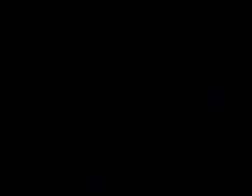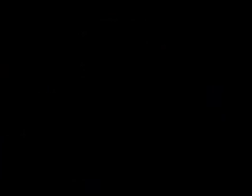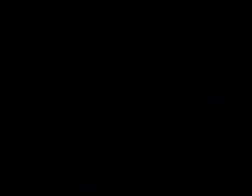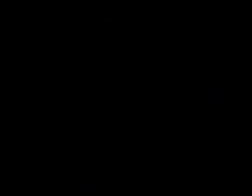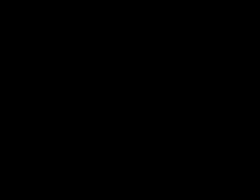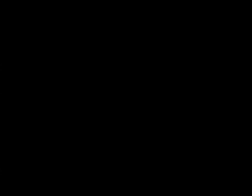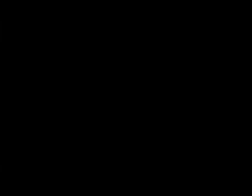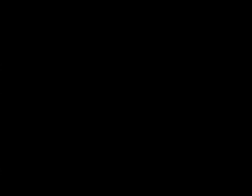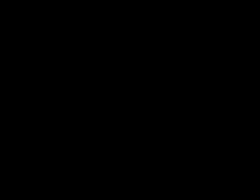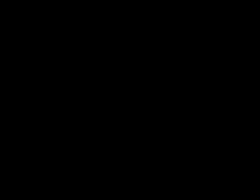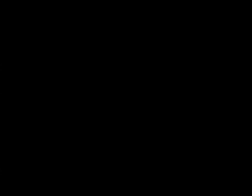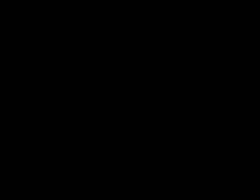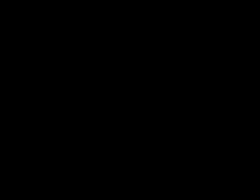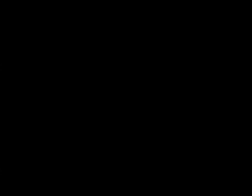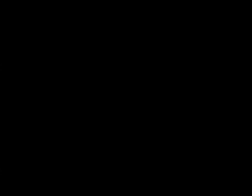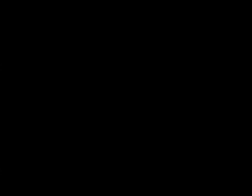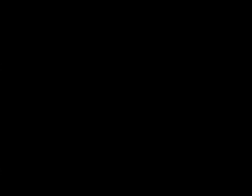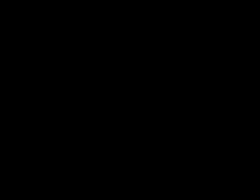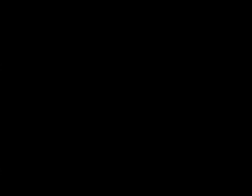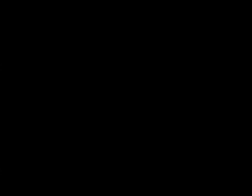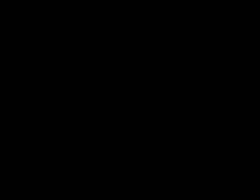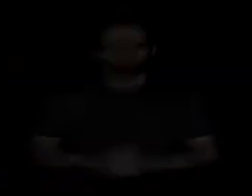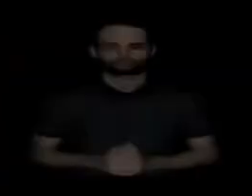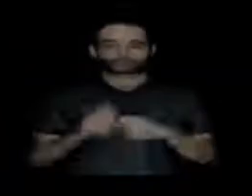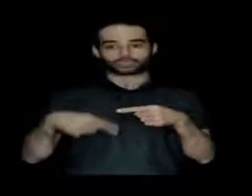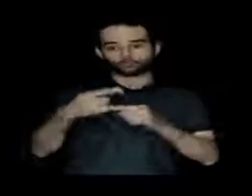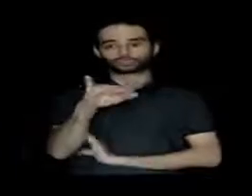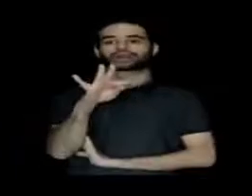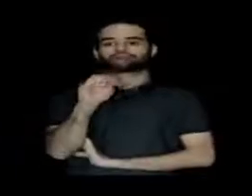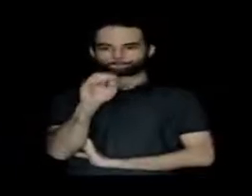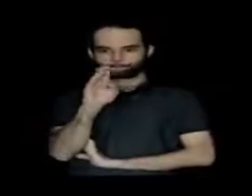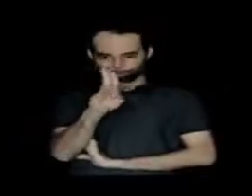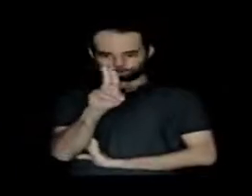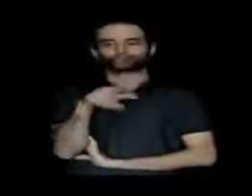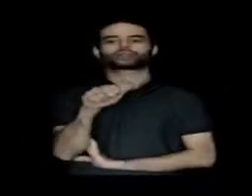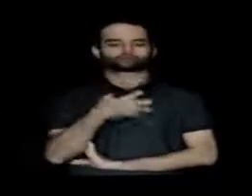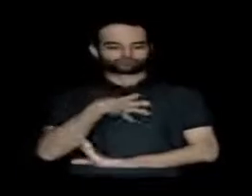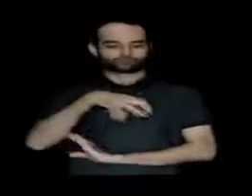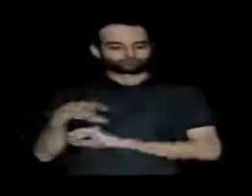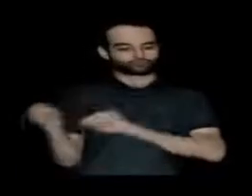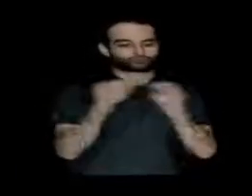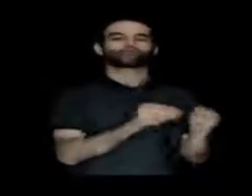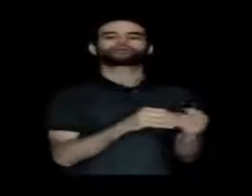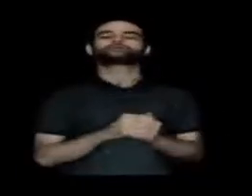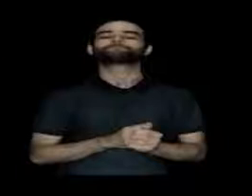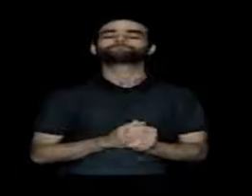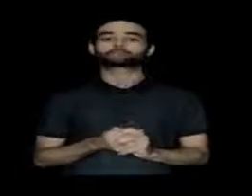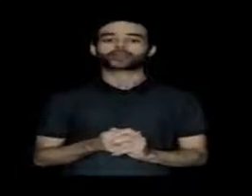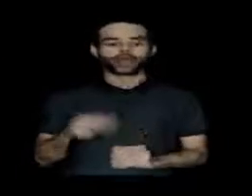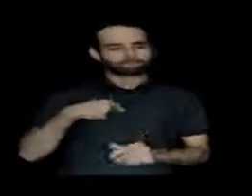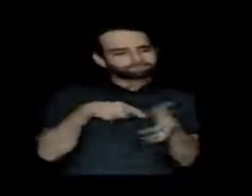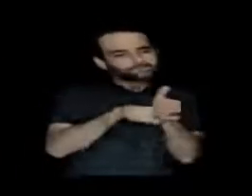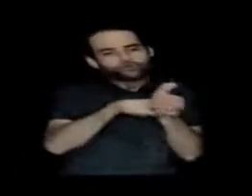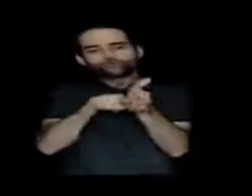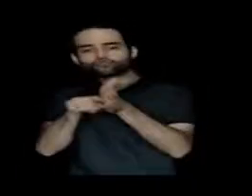Salvador. The deaf-blindness was very unknown at the time. When I searched for a school for the deaf